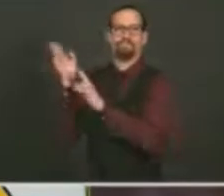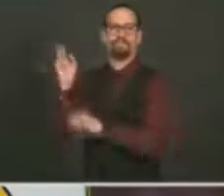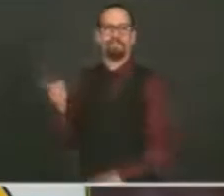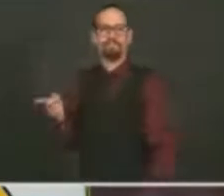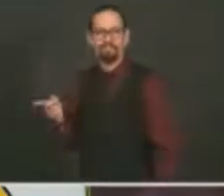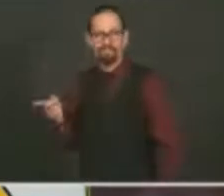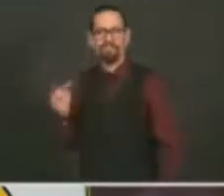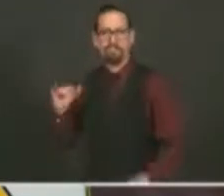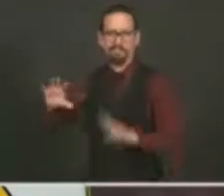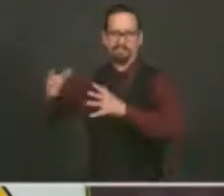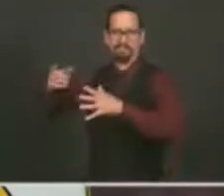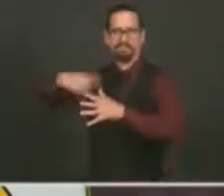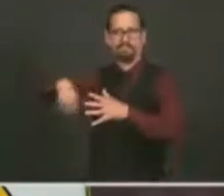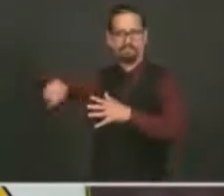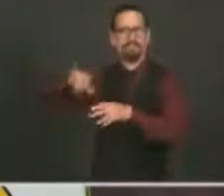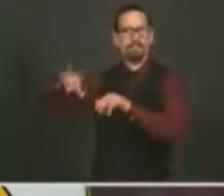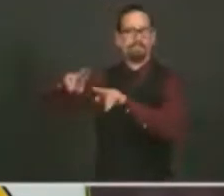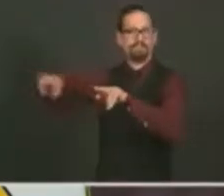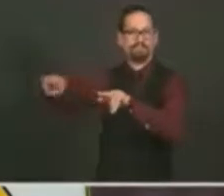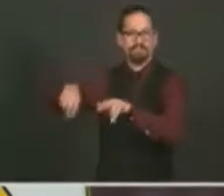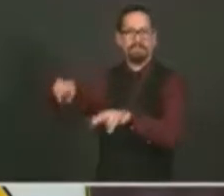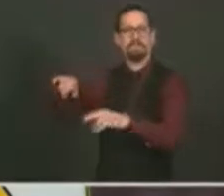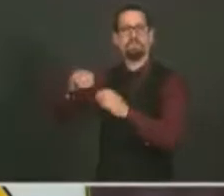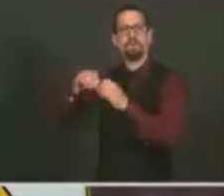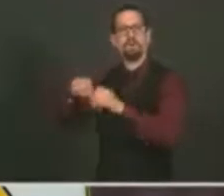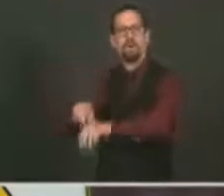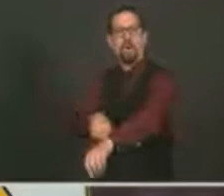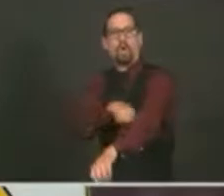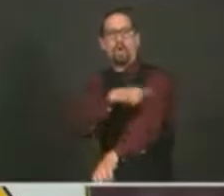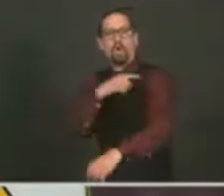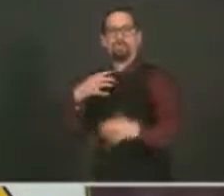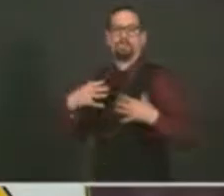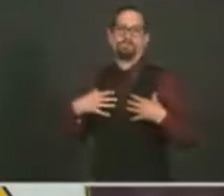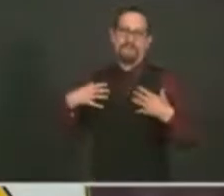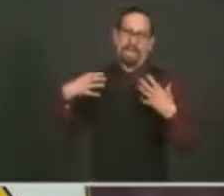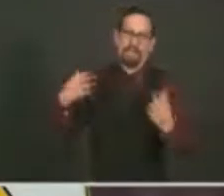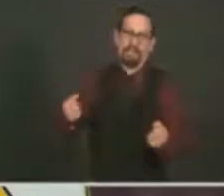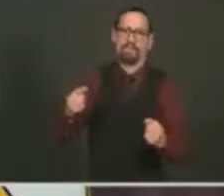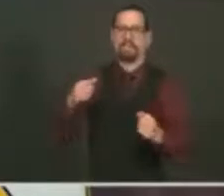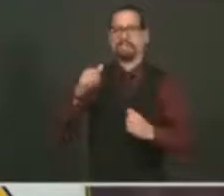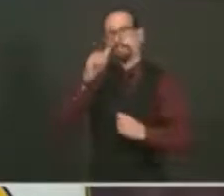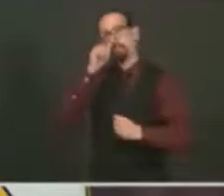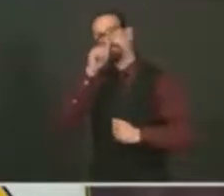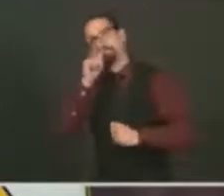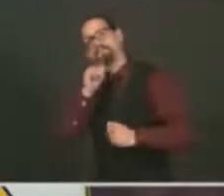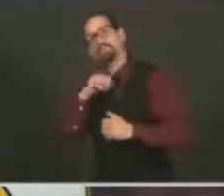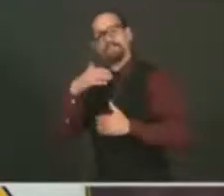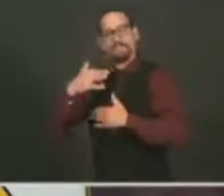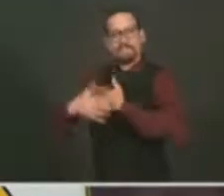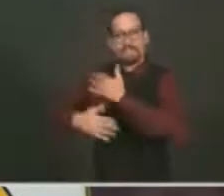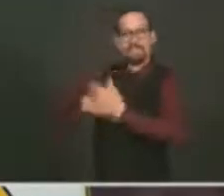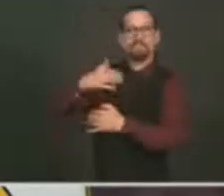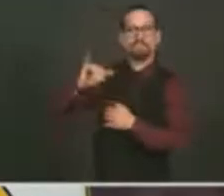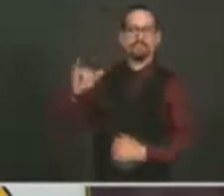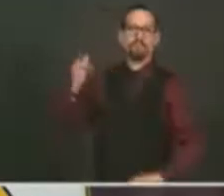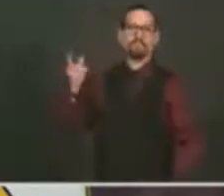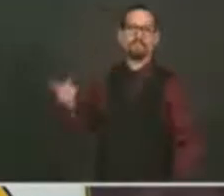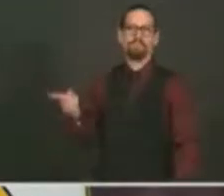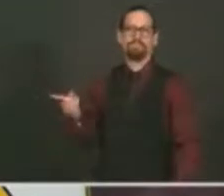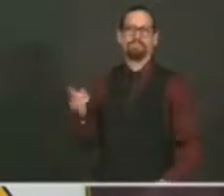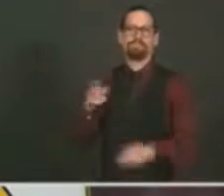the hospital longer, the recovery time takes longer. So that's what's leading to the slow increase